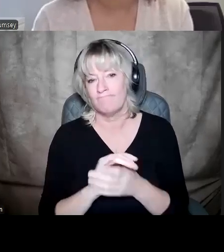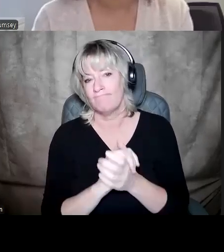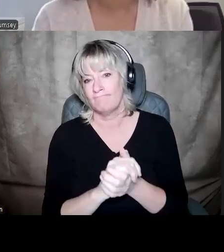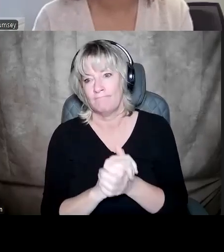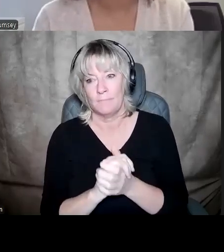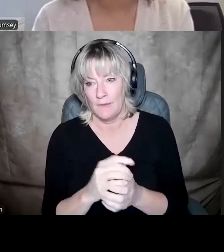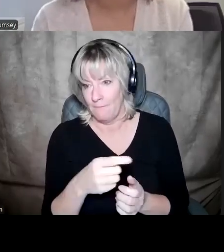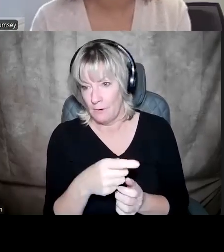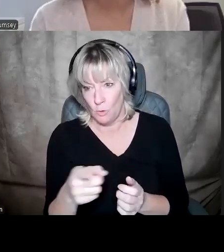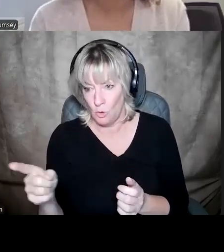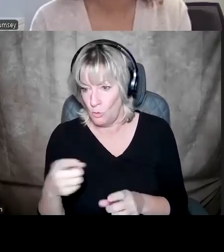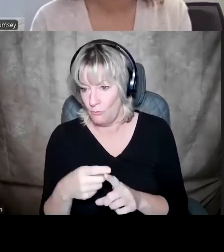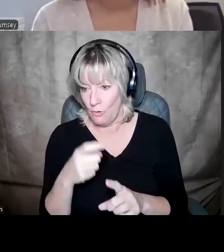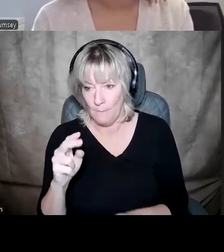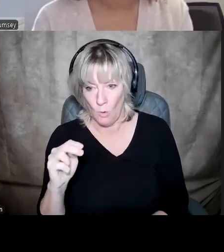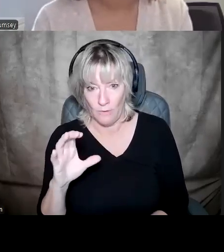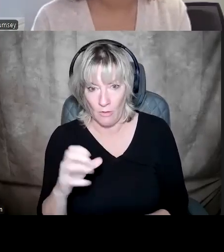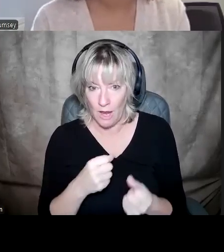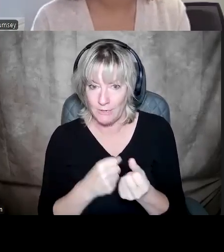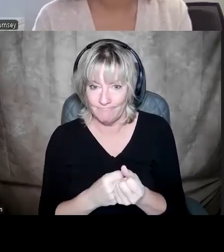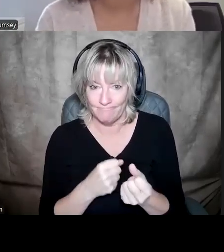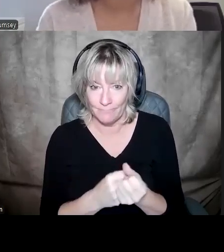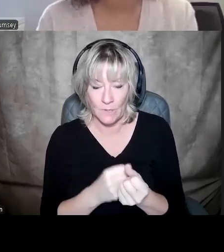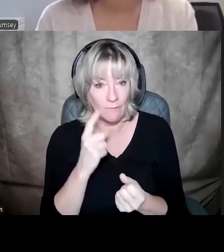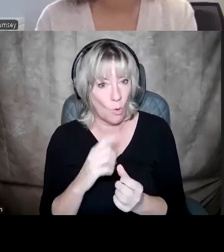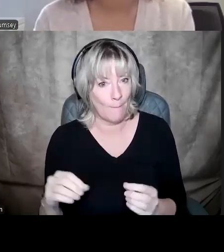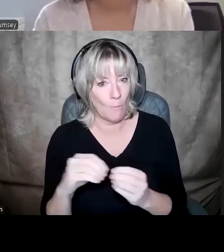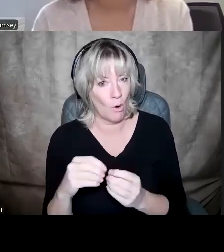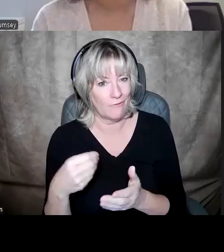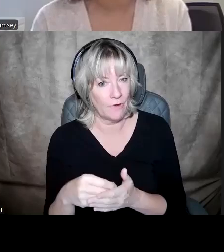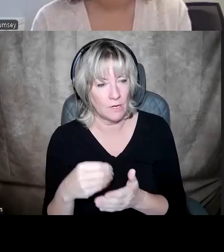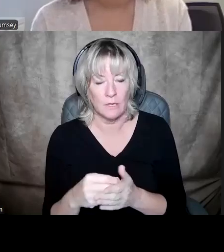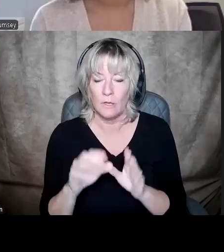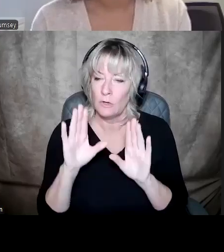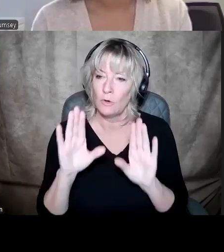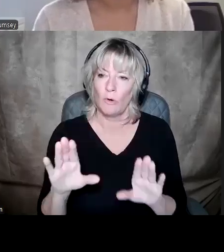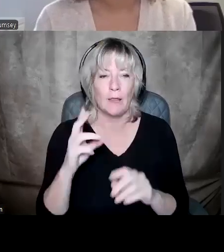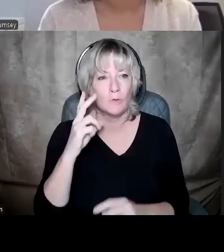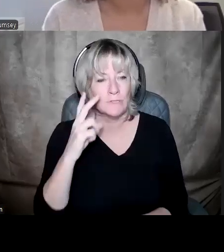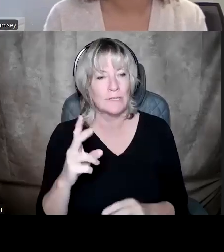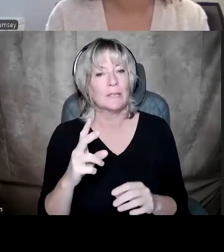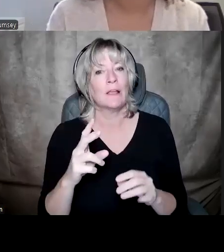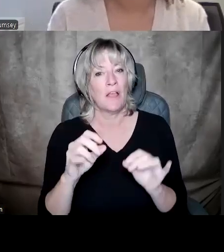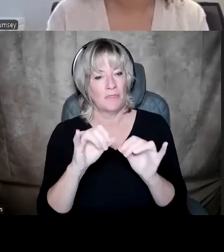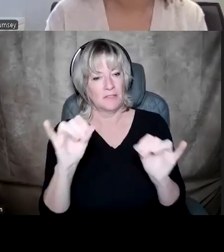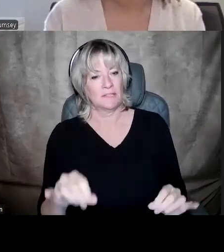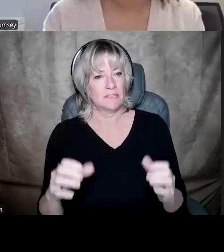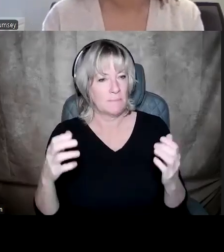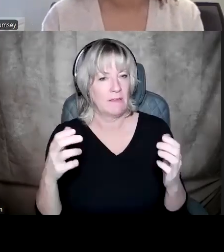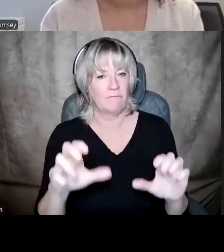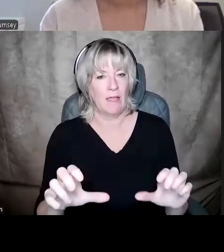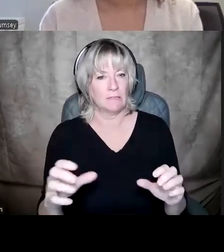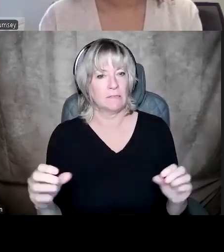who are from North Carolina who pushed for this additional funding. It's always wonderful to see when a system does invest more deeply in their behavioral health